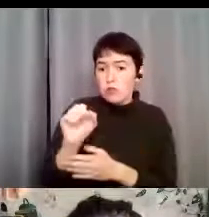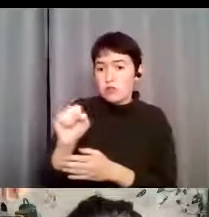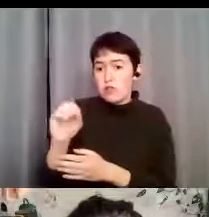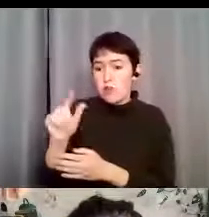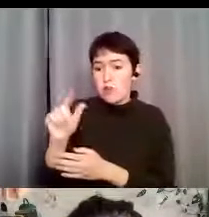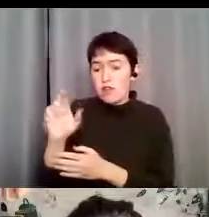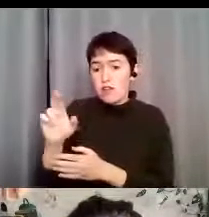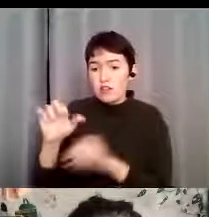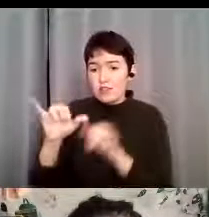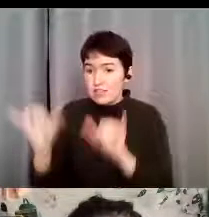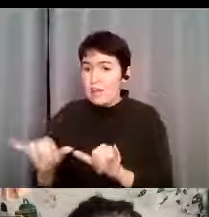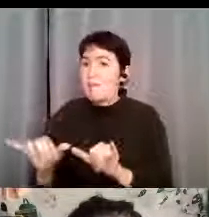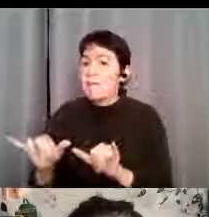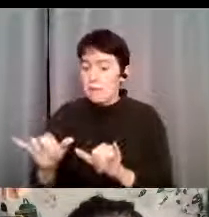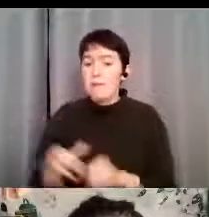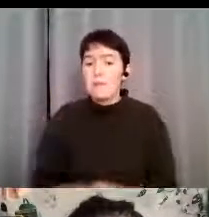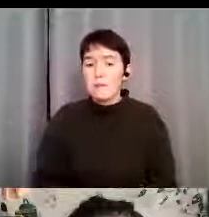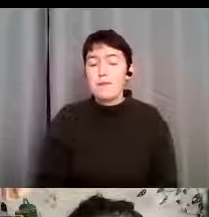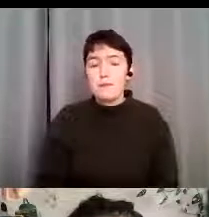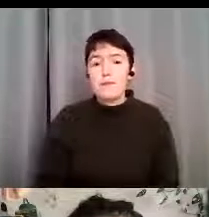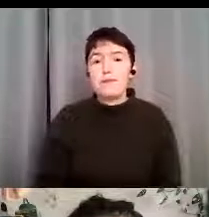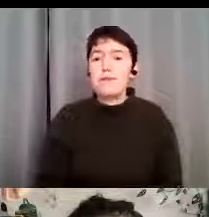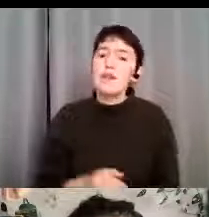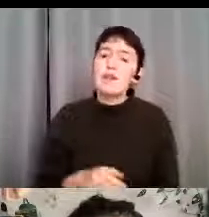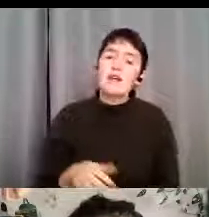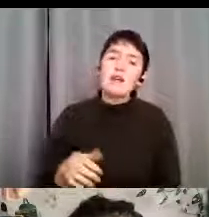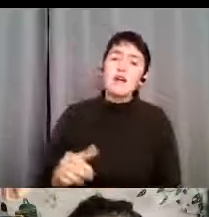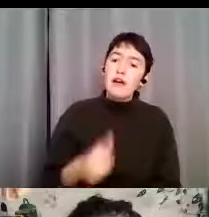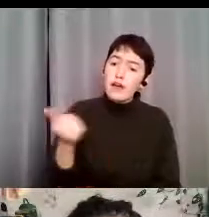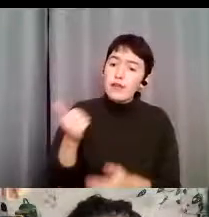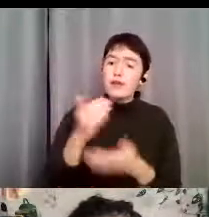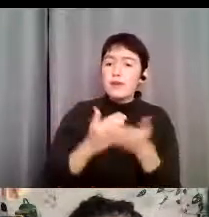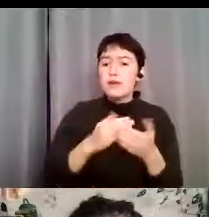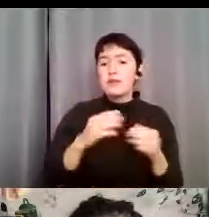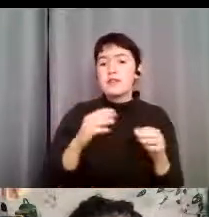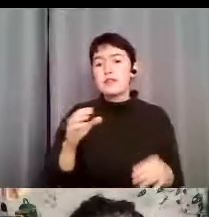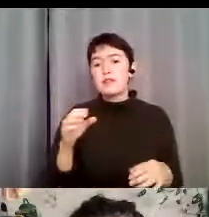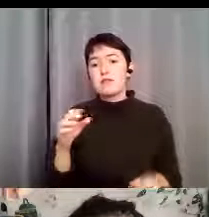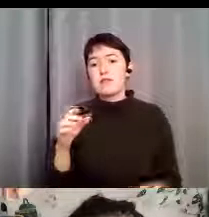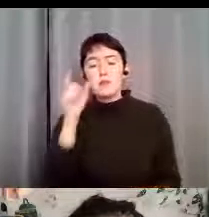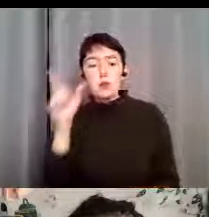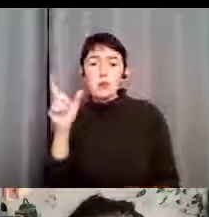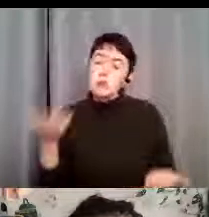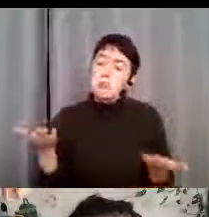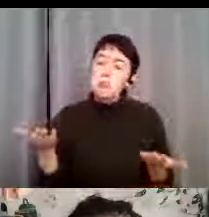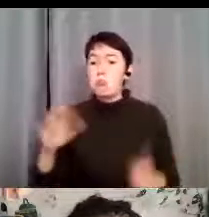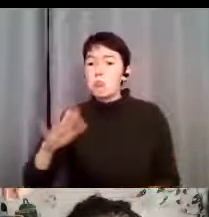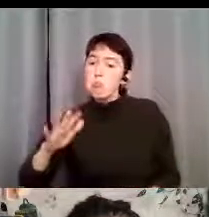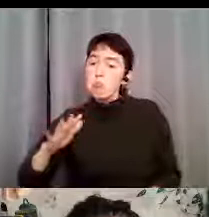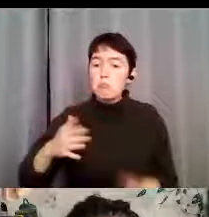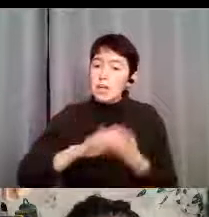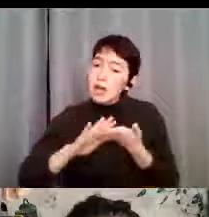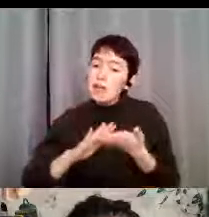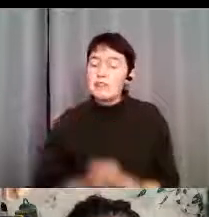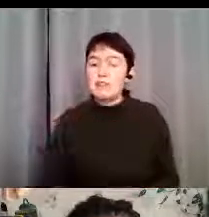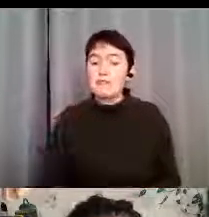other parts of the moon that are not so cold, and some of them are really quite nice temperature-wise. You can